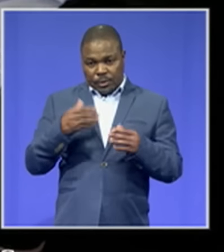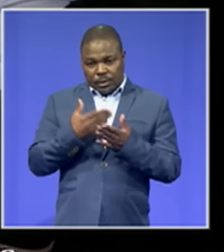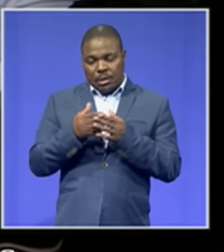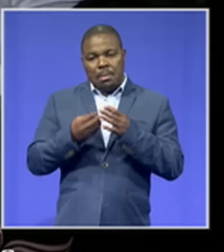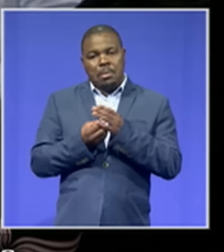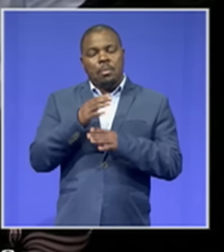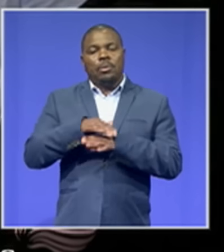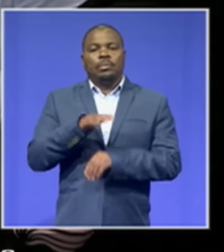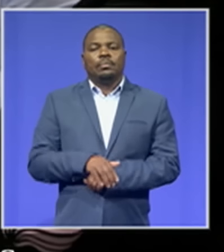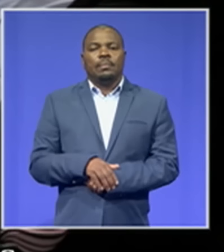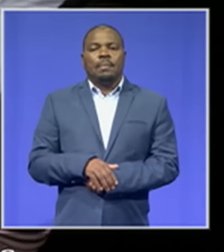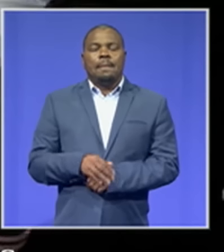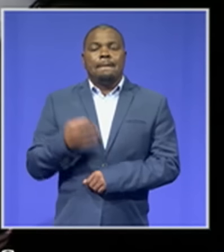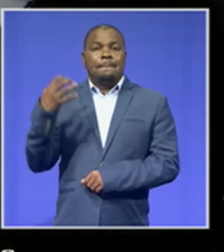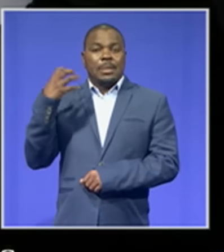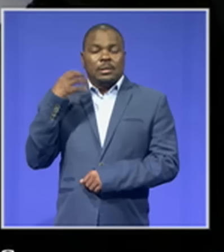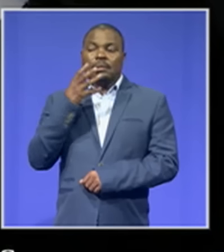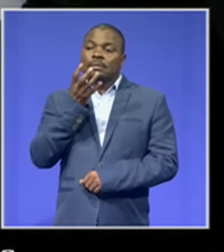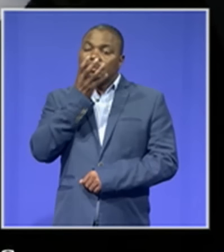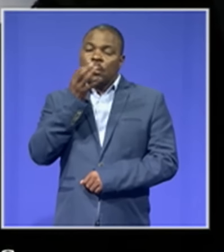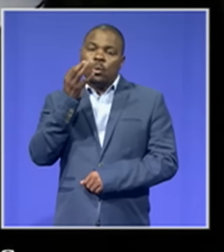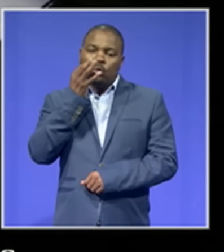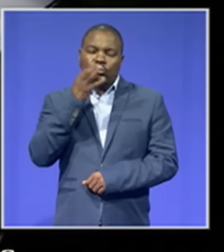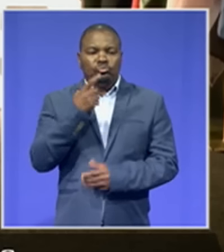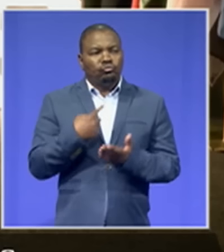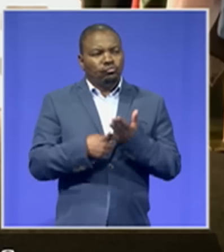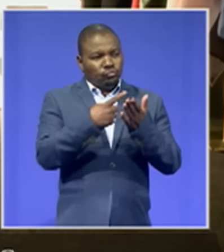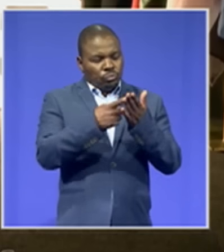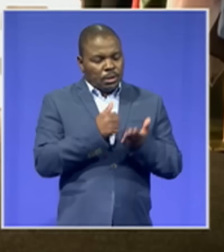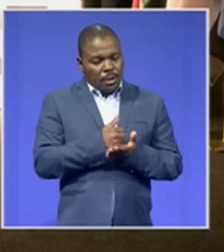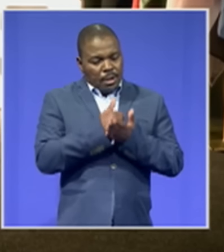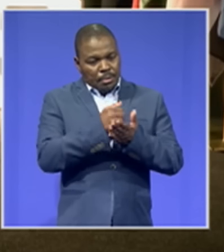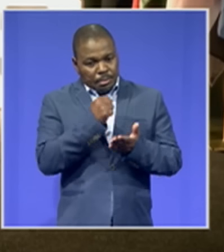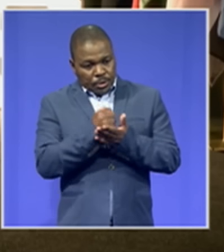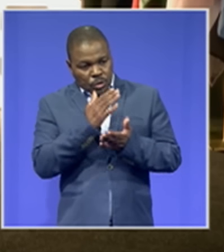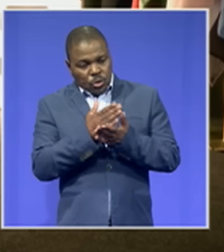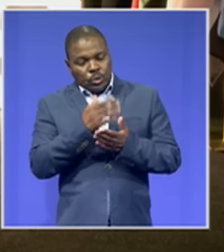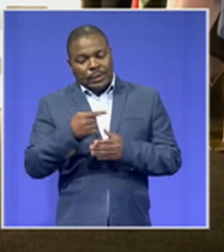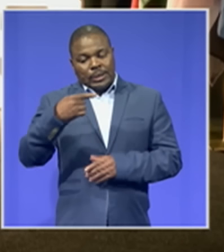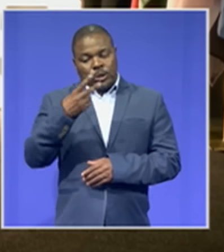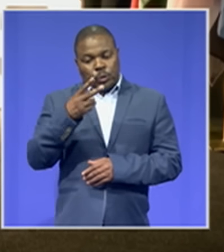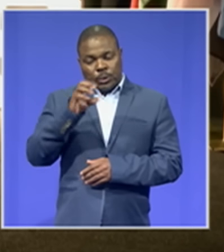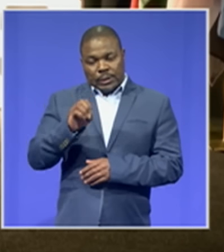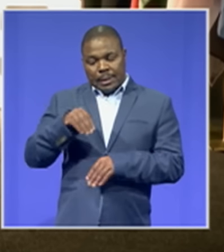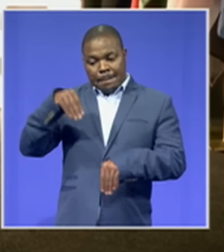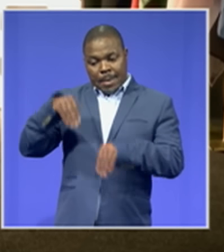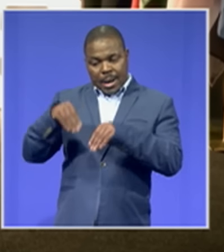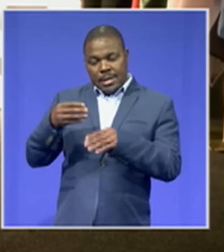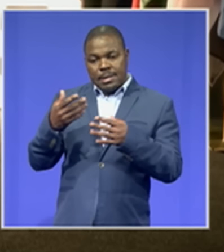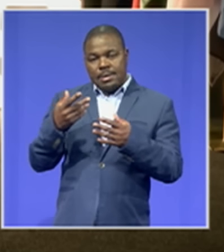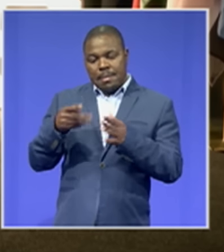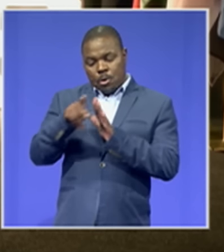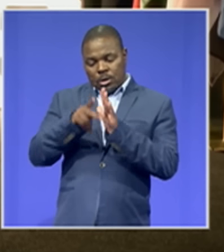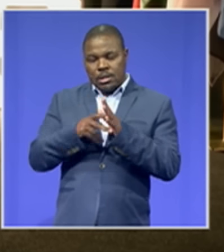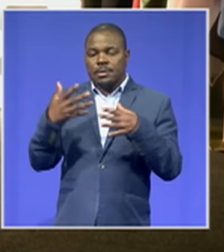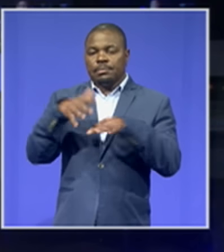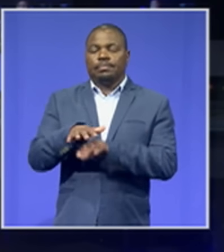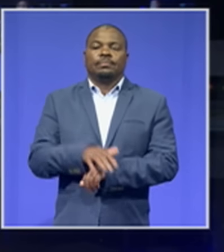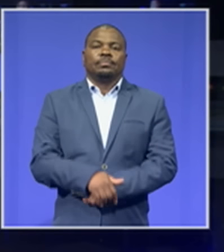grow. Letona mantashe hape le khothaletsa dipuisano ho thusa ho kenya tshebetsong moralo wa G20 wa diminerale.